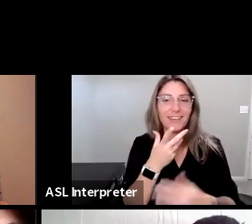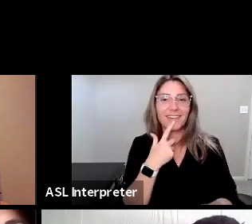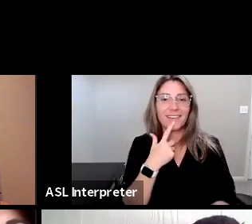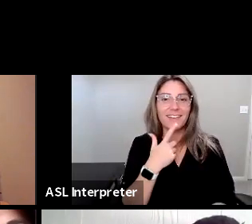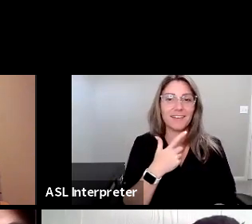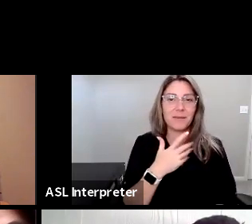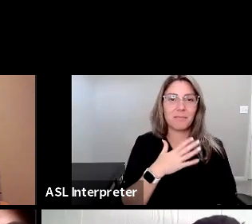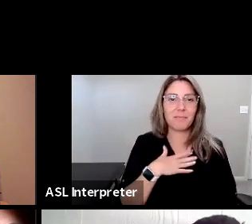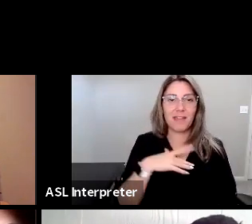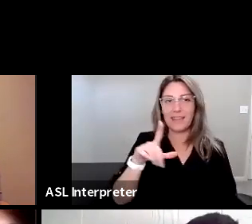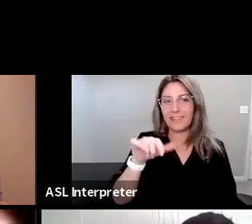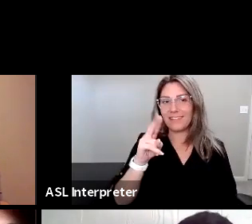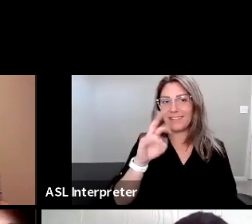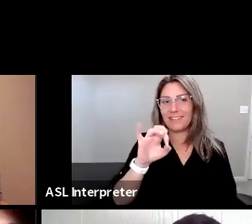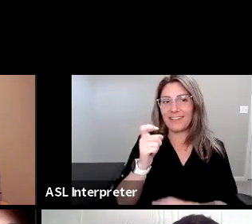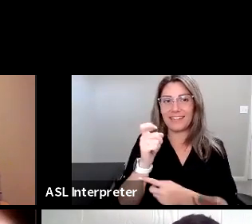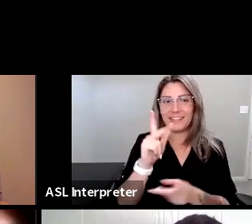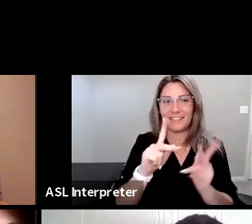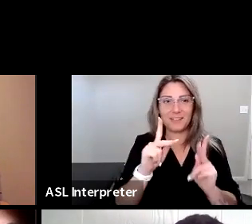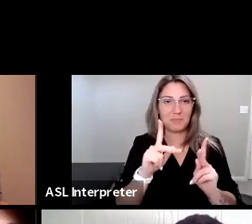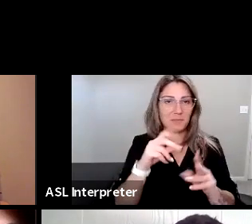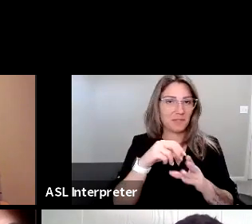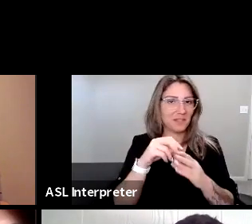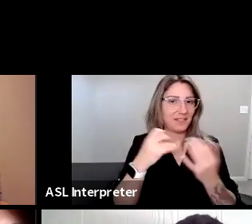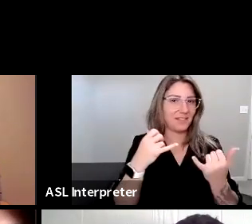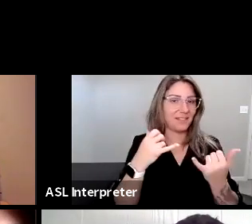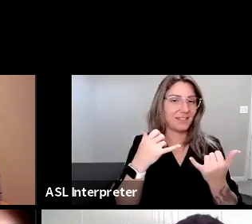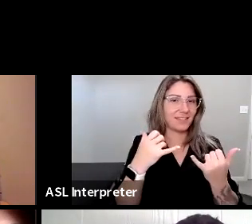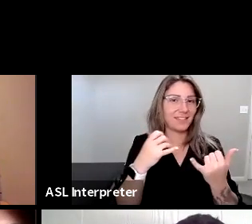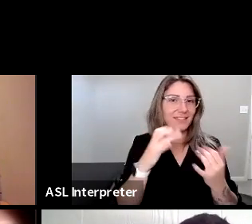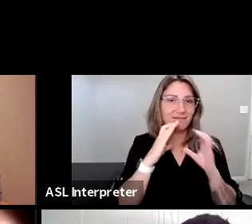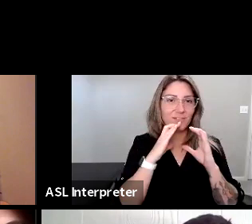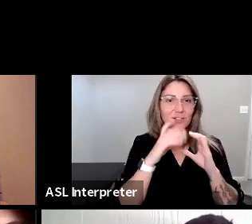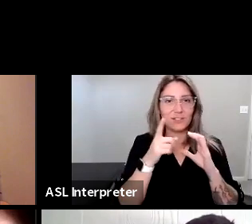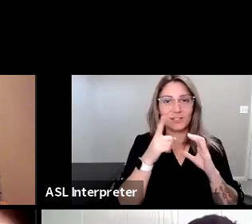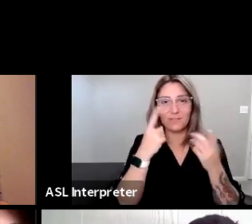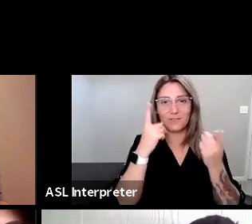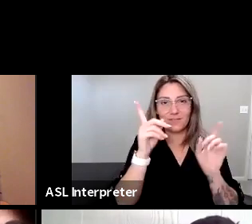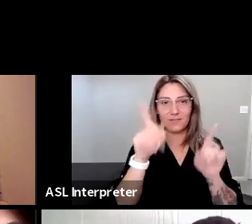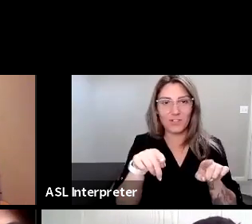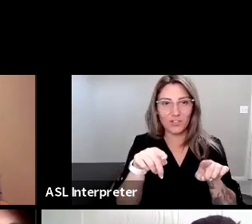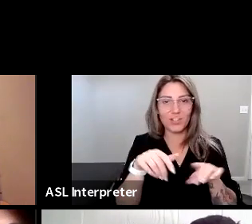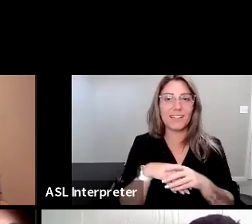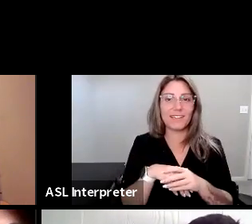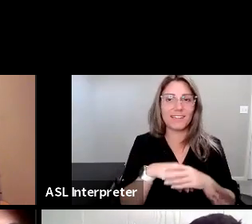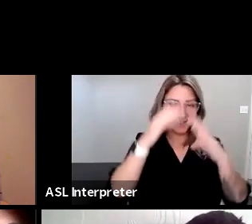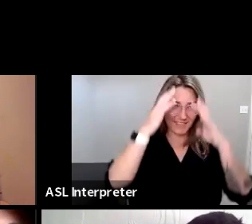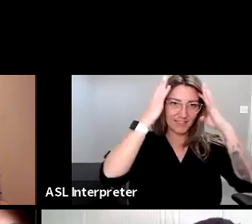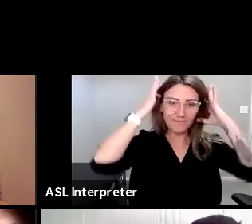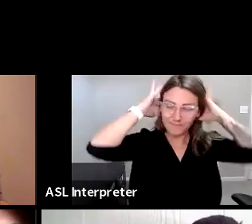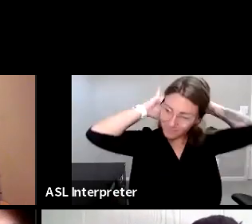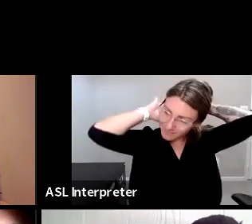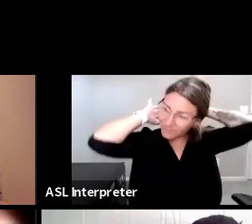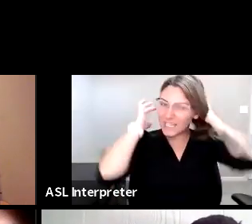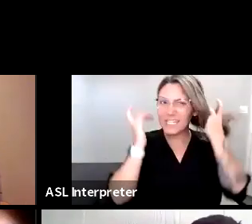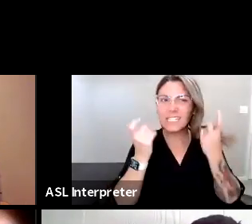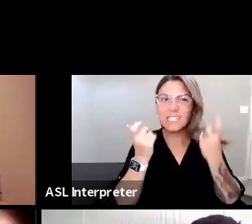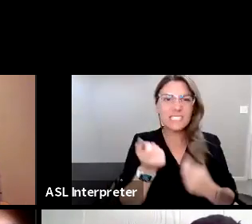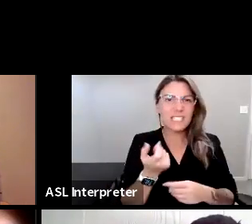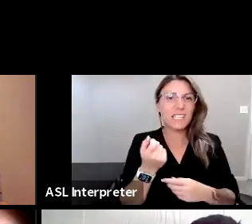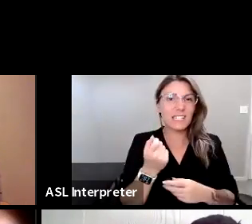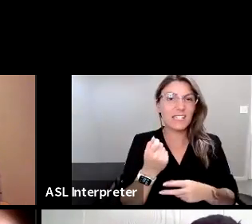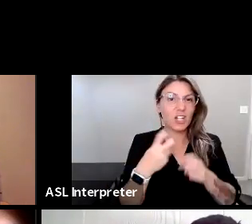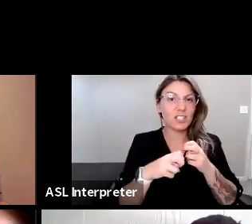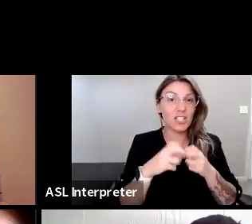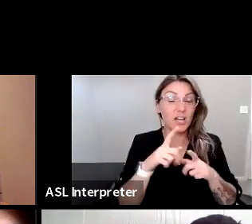Latinx people that are in today's conversation, I'm sure you guys would agree. It is kind of difficult when you're having just a nice